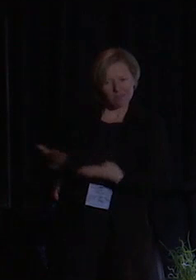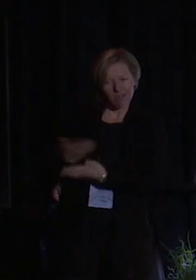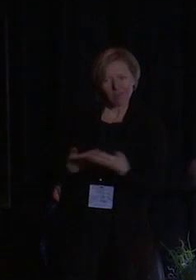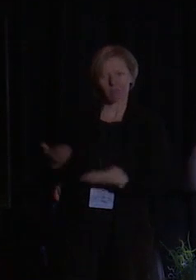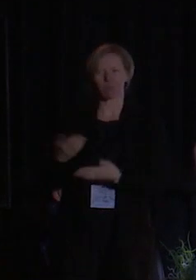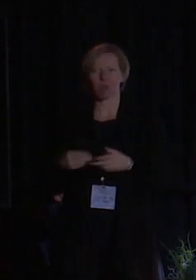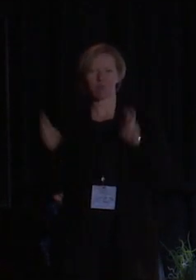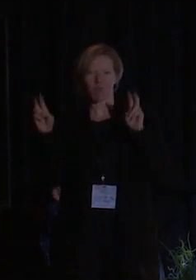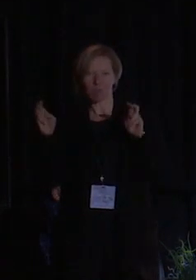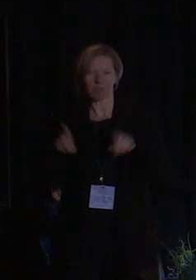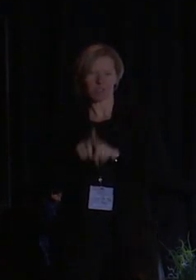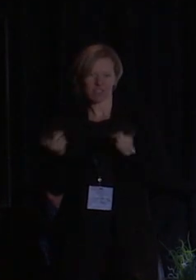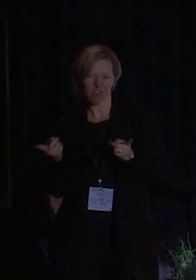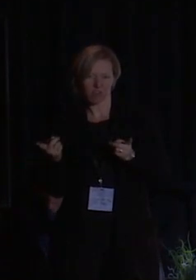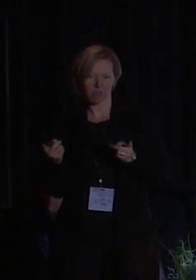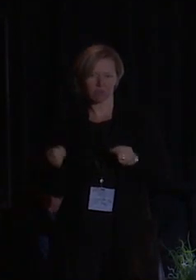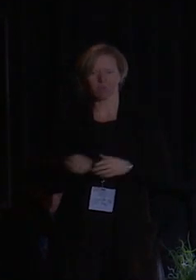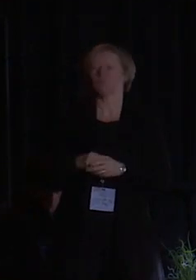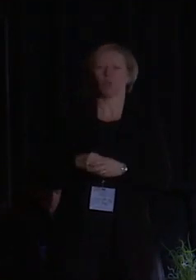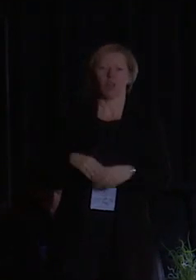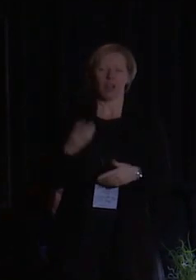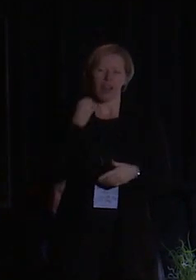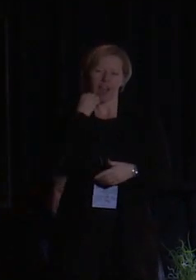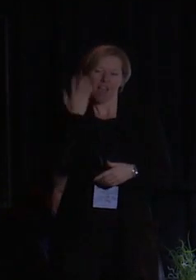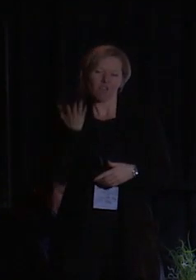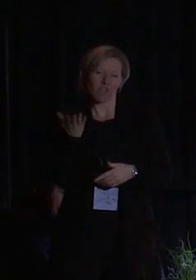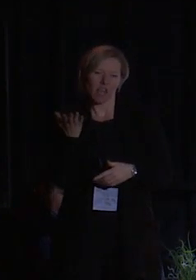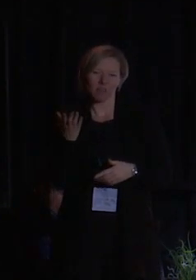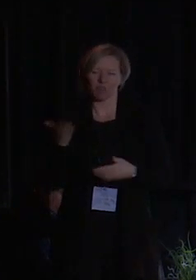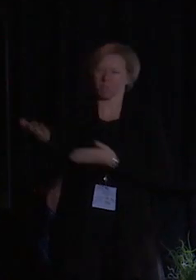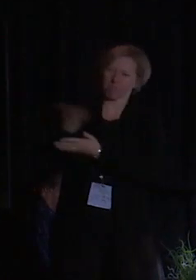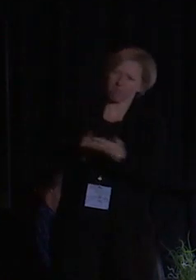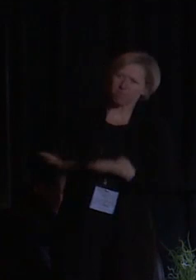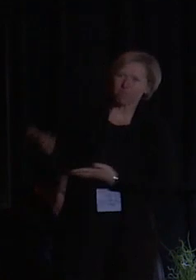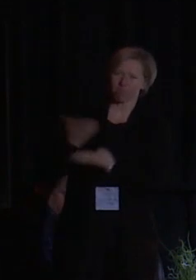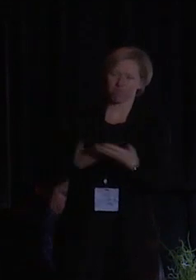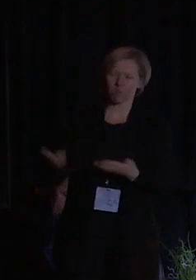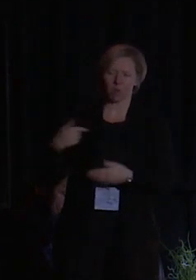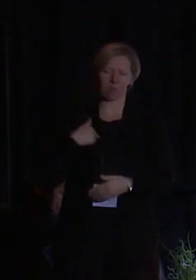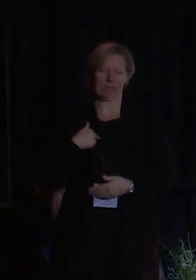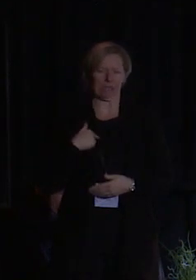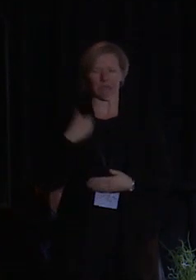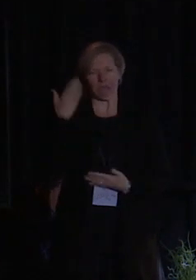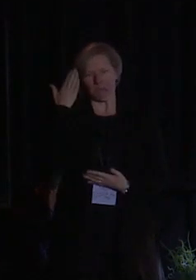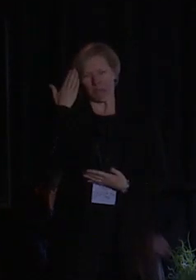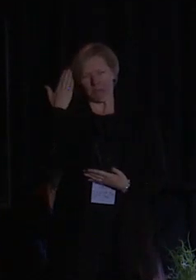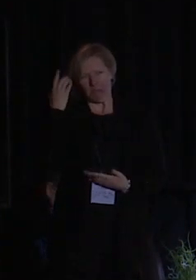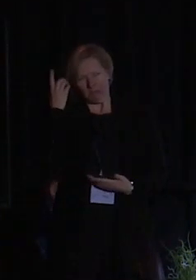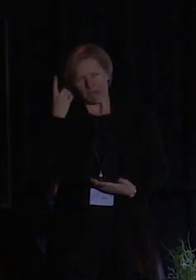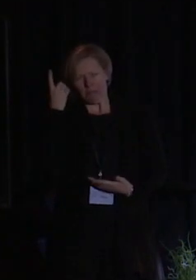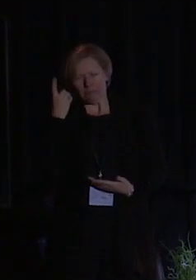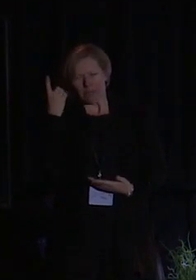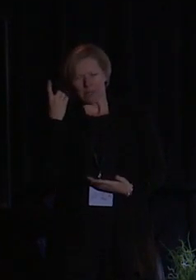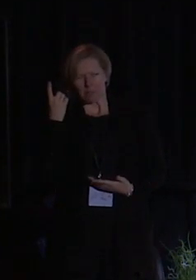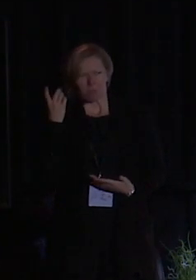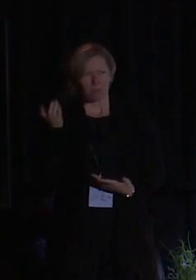normally have, especially on an everyday walking through the street situation. And I don't think that the